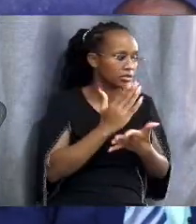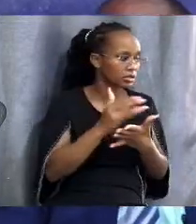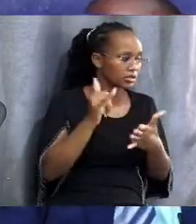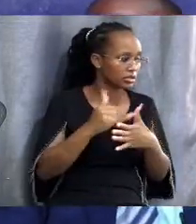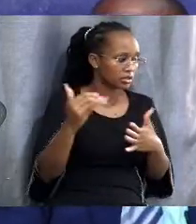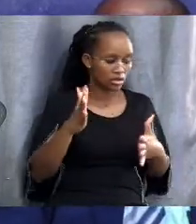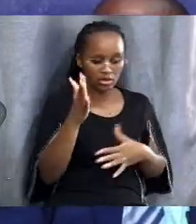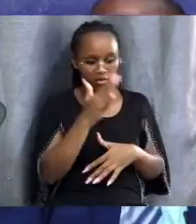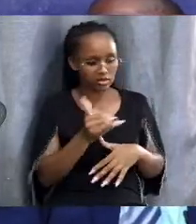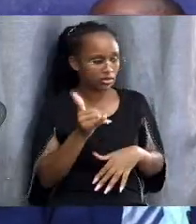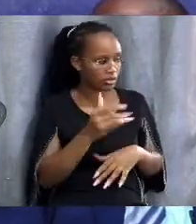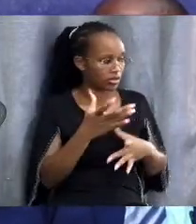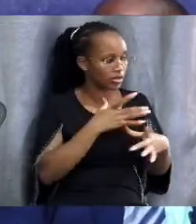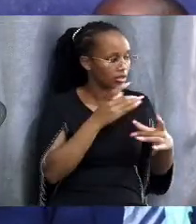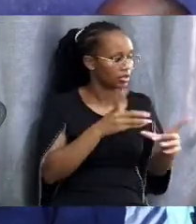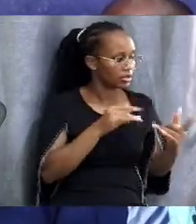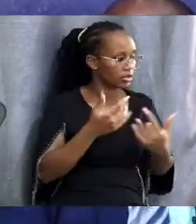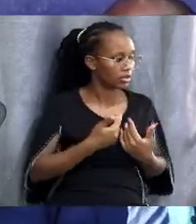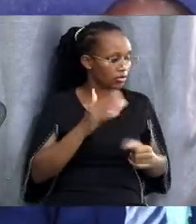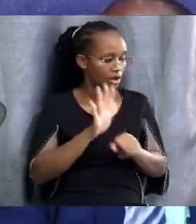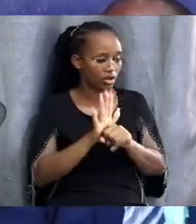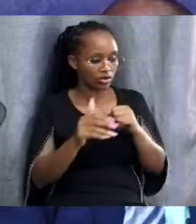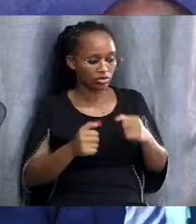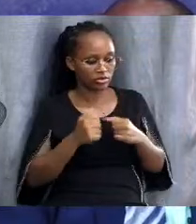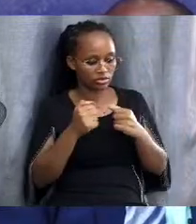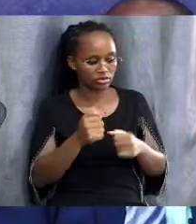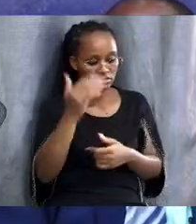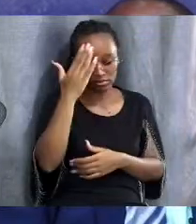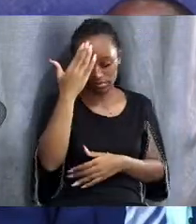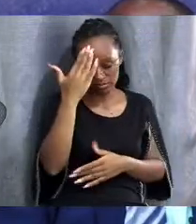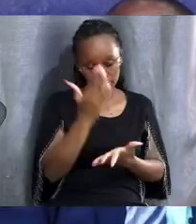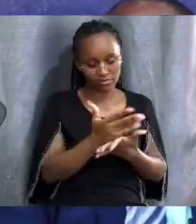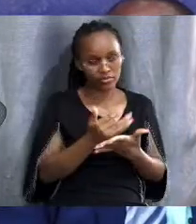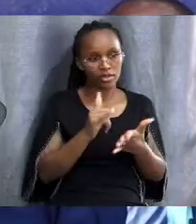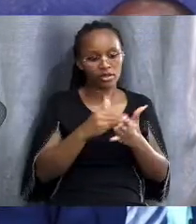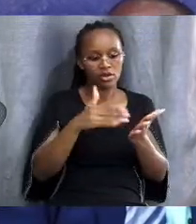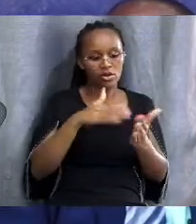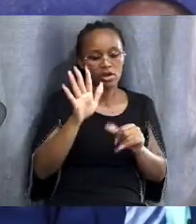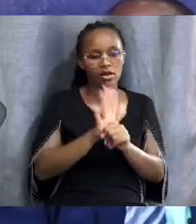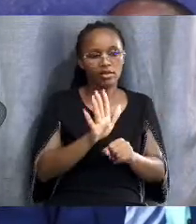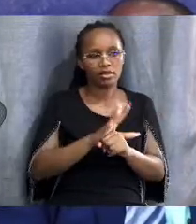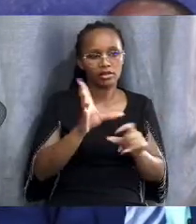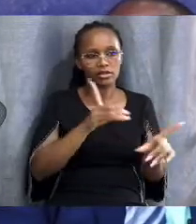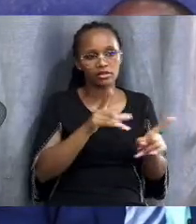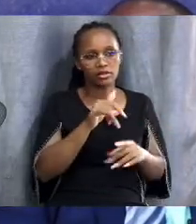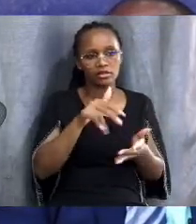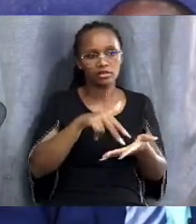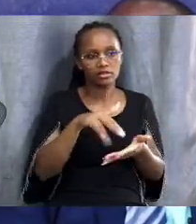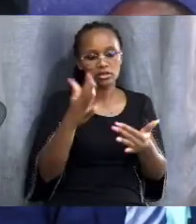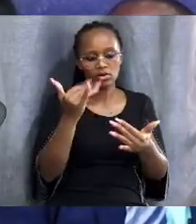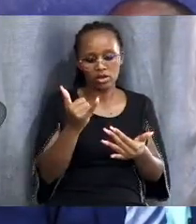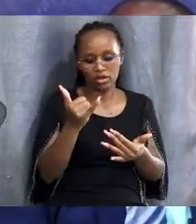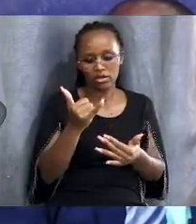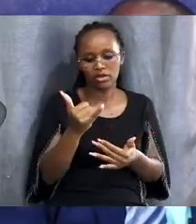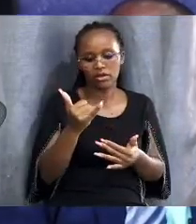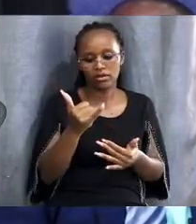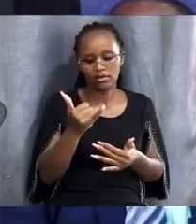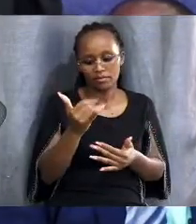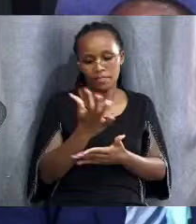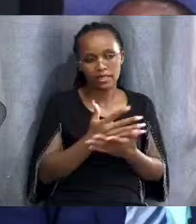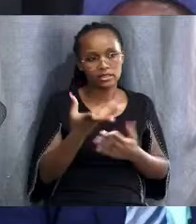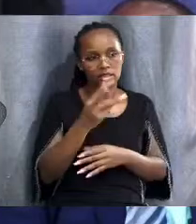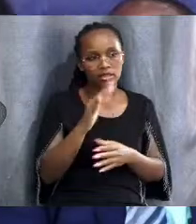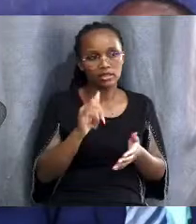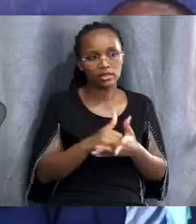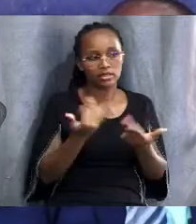knows like you don't have a lot of strength. He knows you're so weak, you cannot stand. No wonder that is why some of